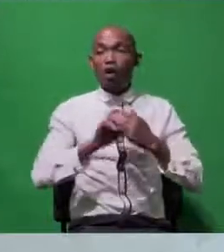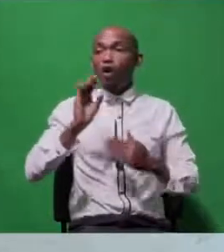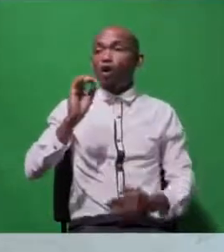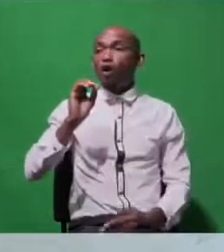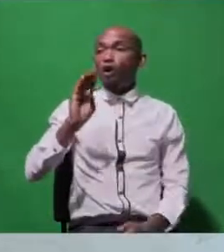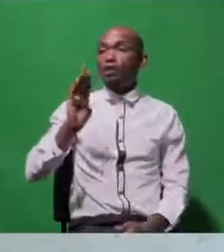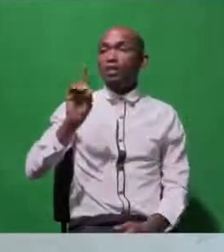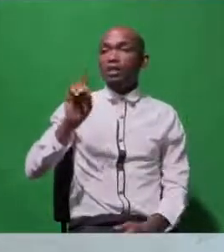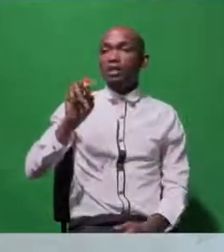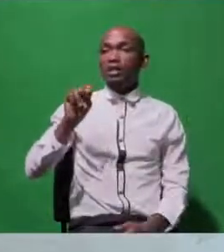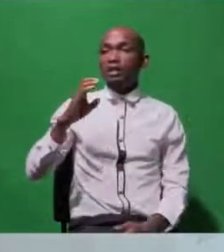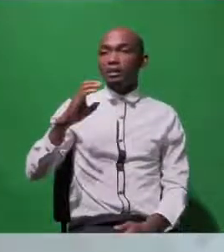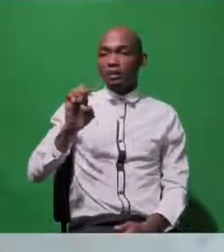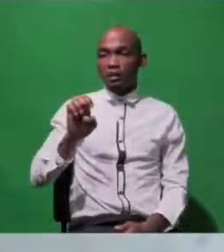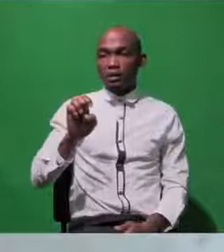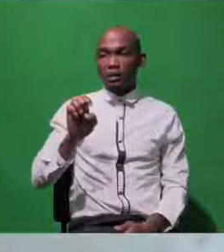and